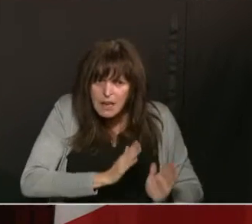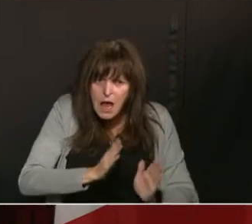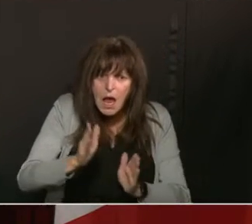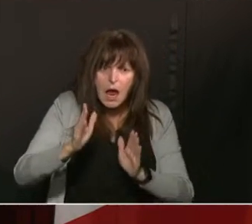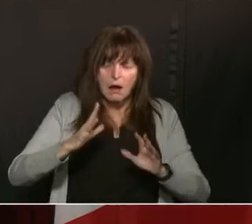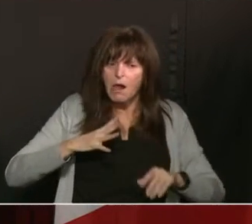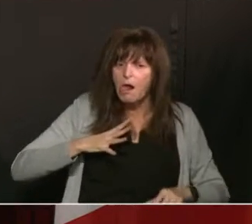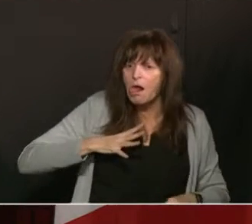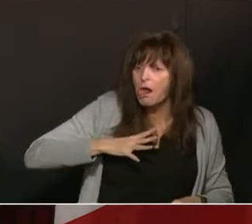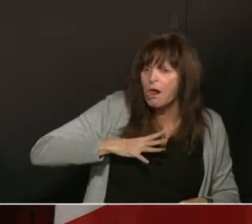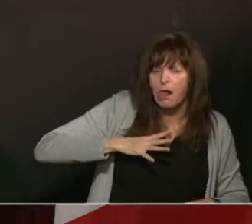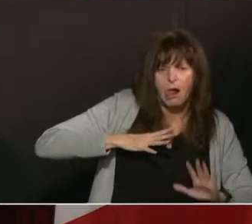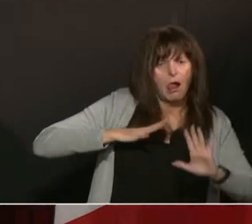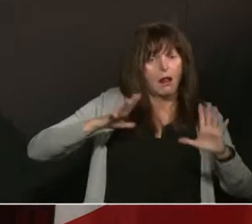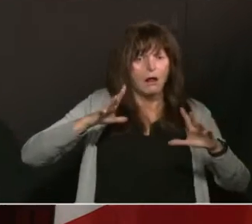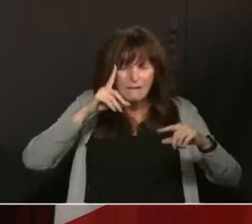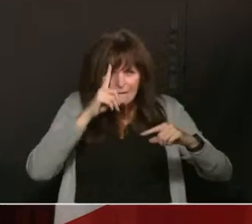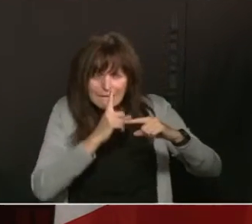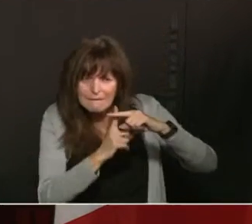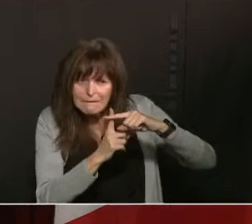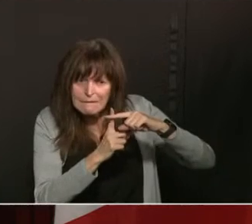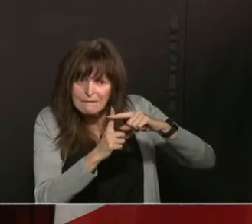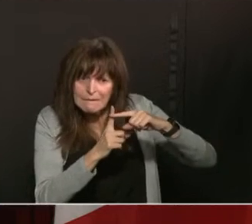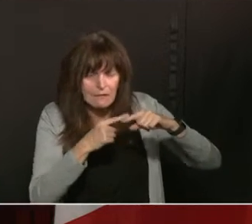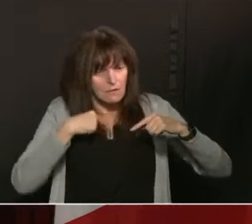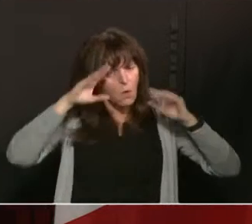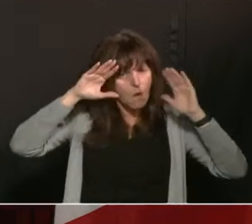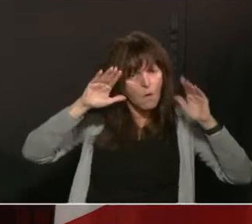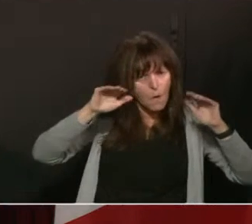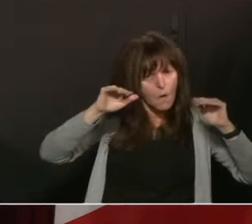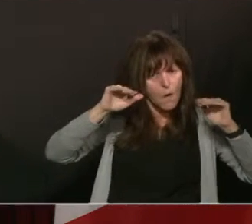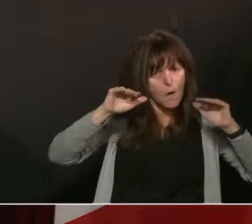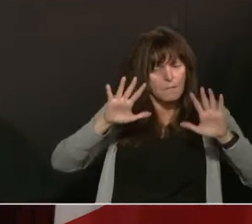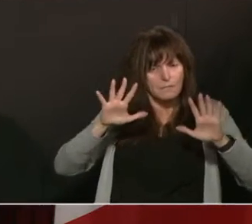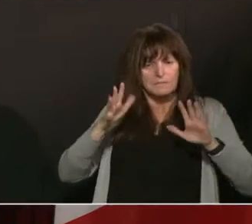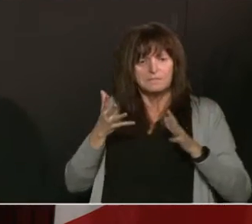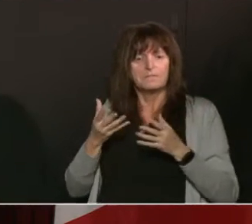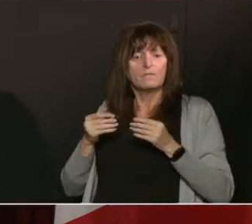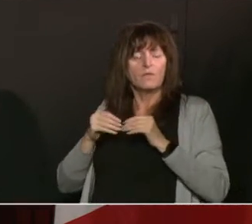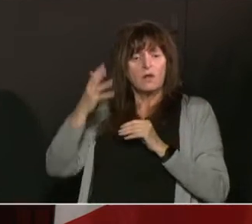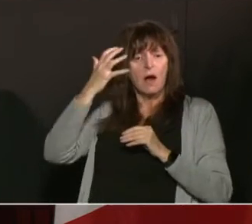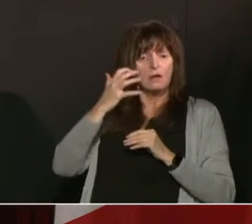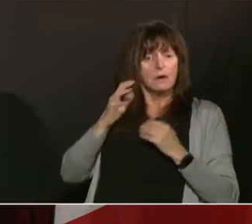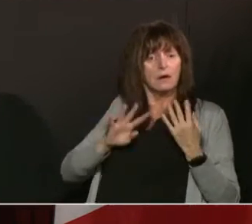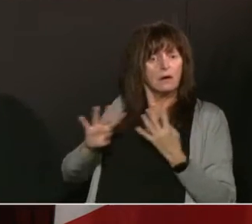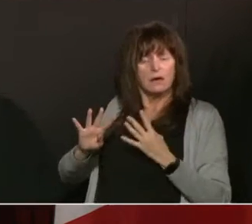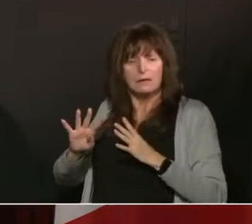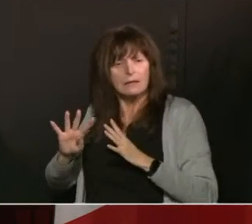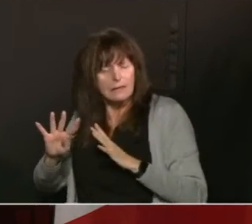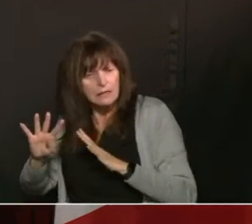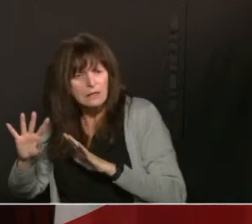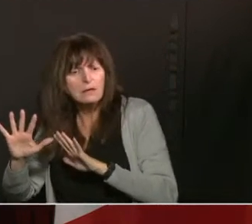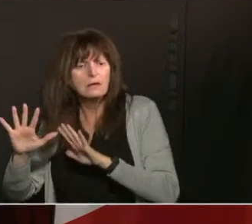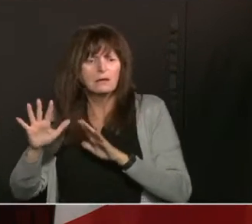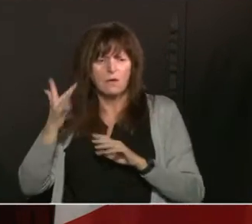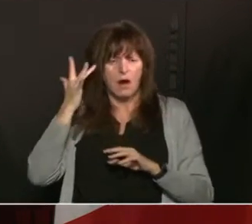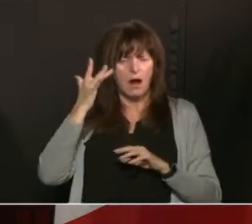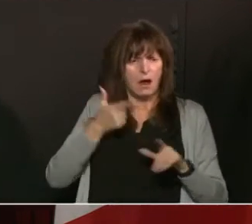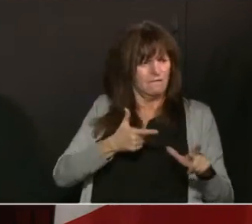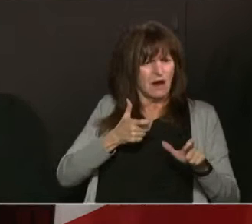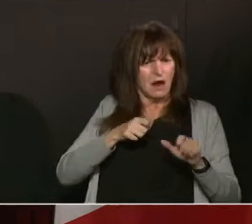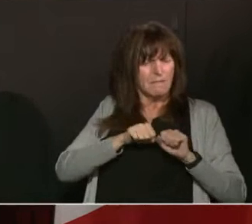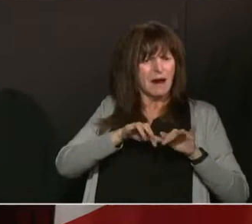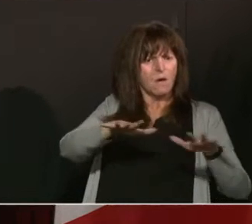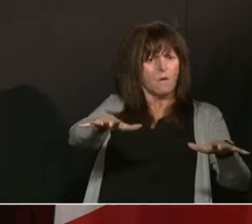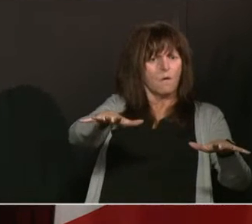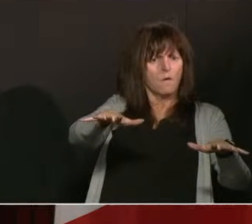increase in hospitalization and ICU utilization just because of the sheer rapid spread of the virus. Even if it's